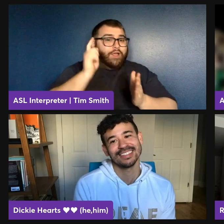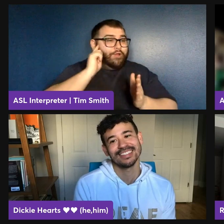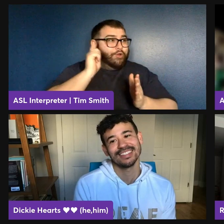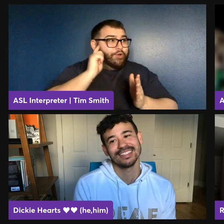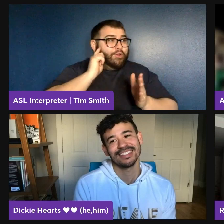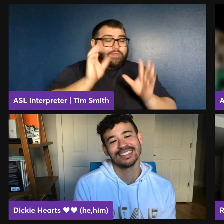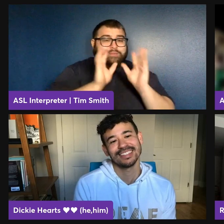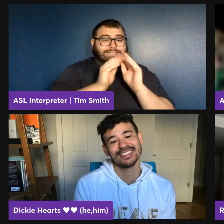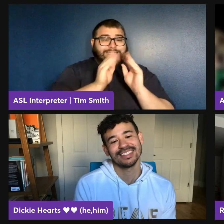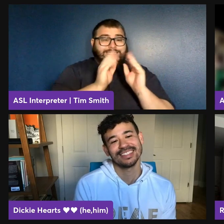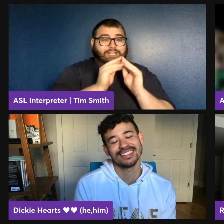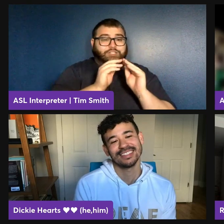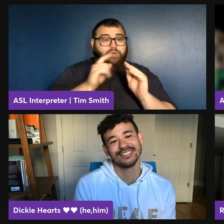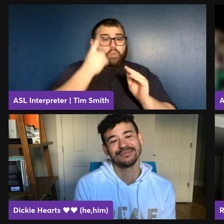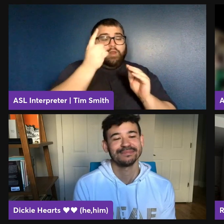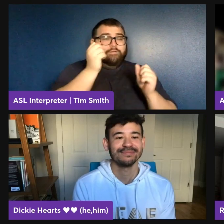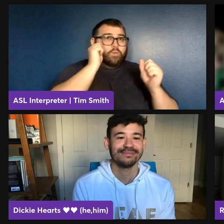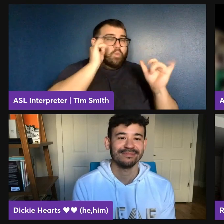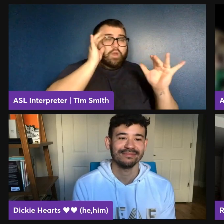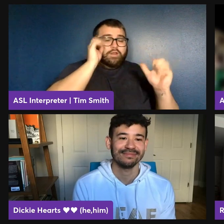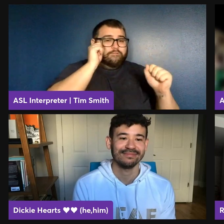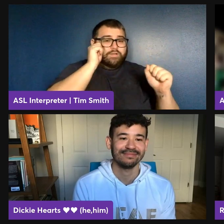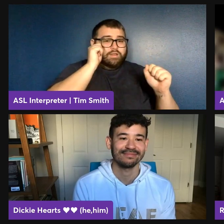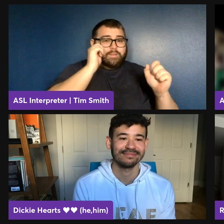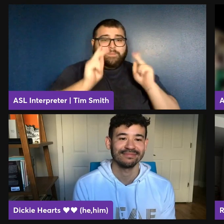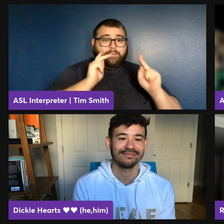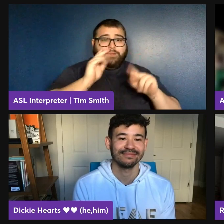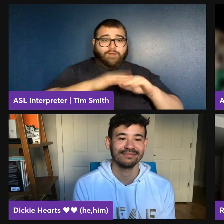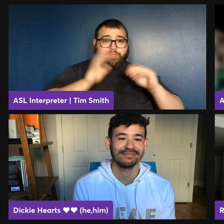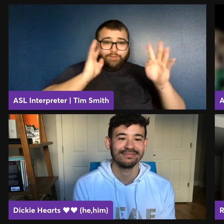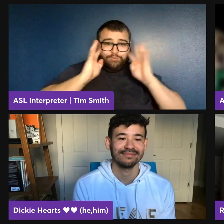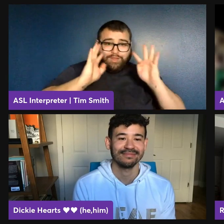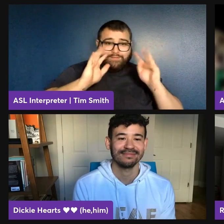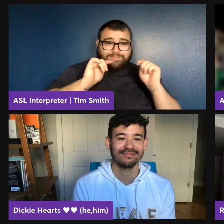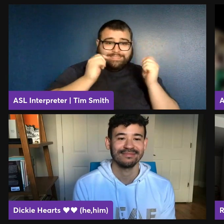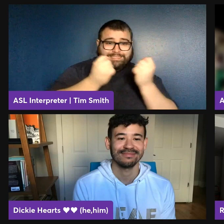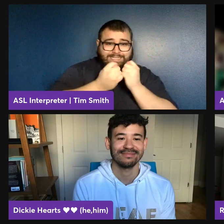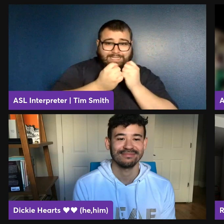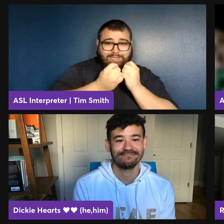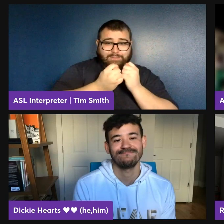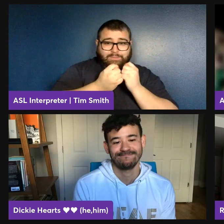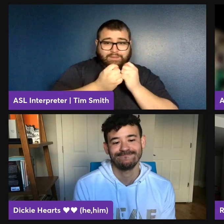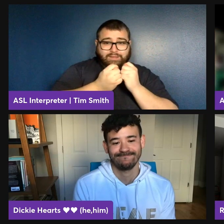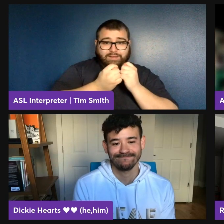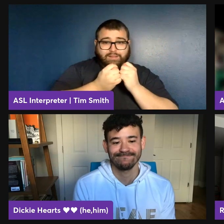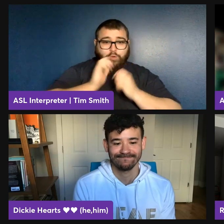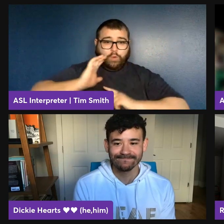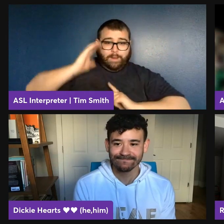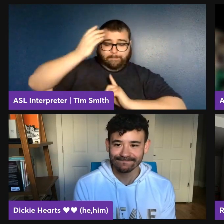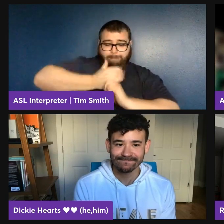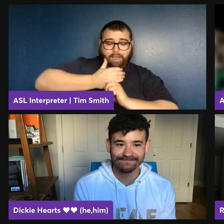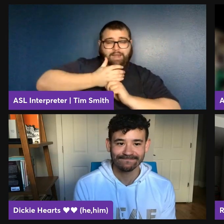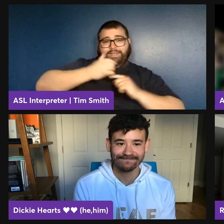which one of the wonderful folks on our creative team sort of embodied me and how I would say things.